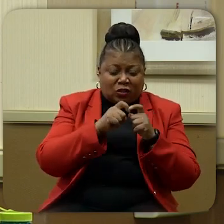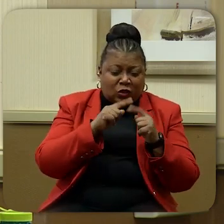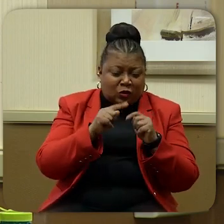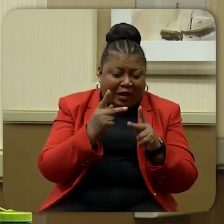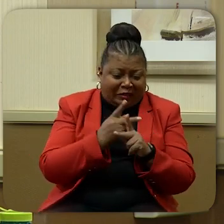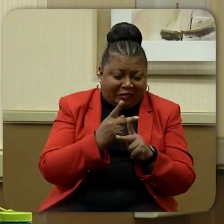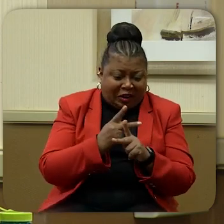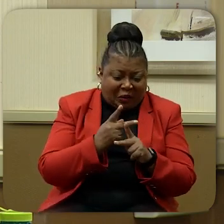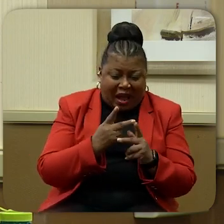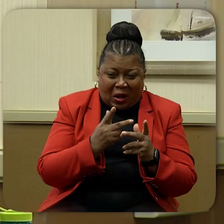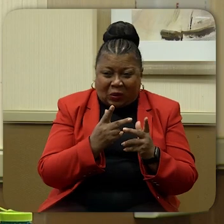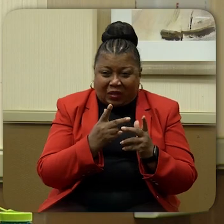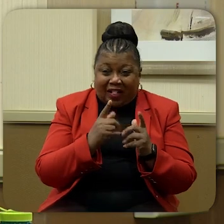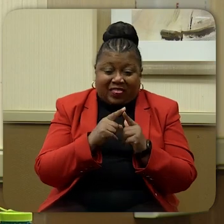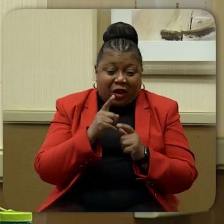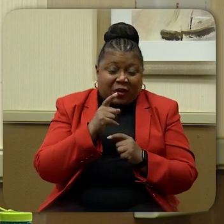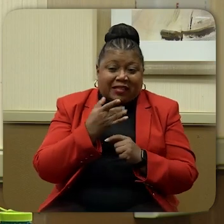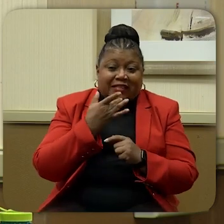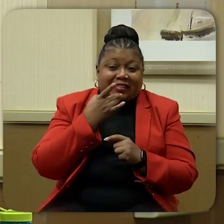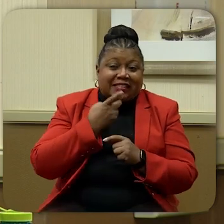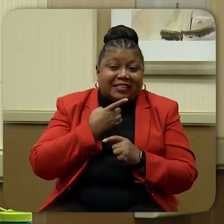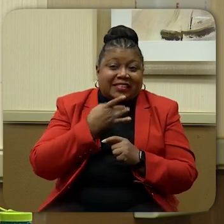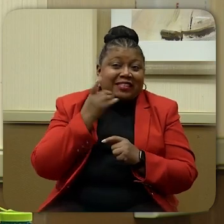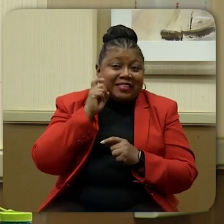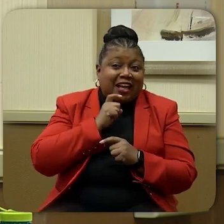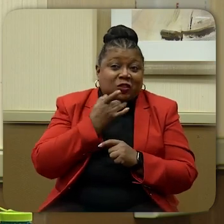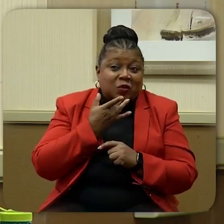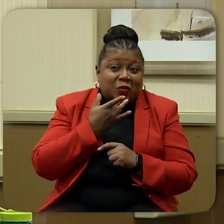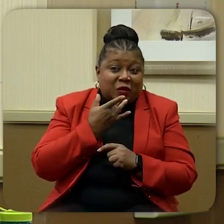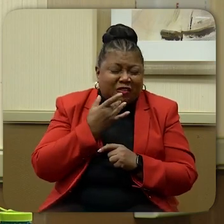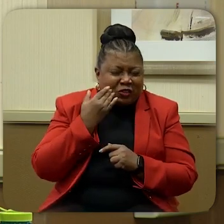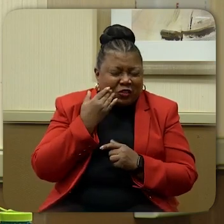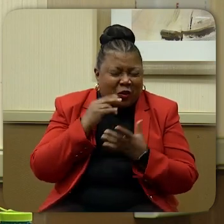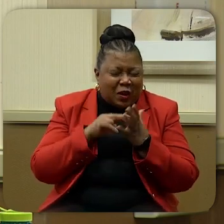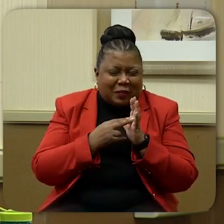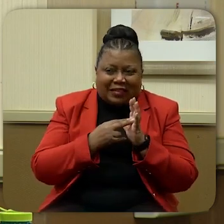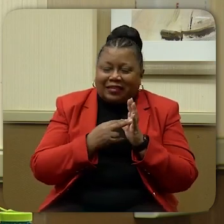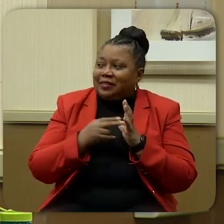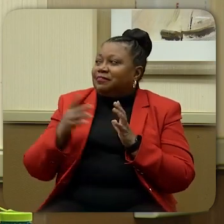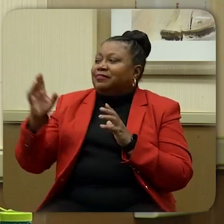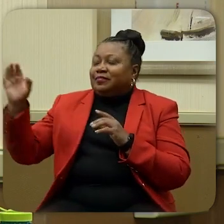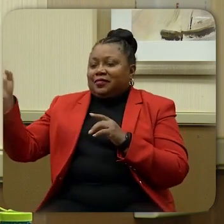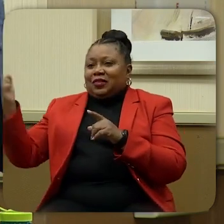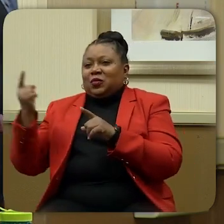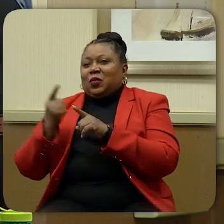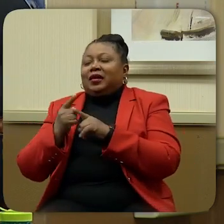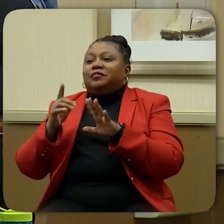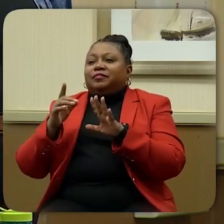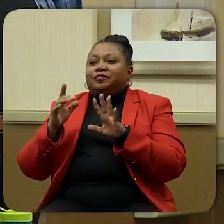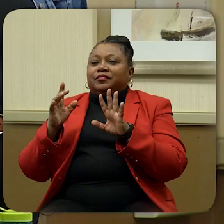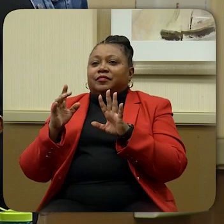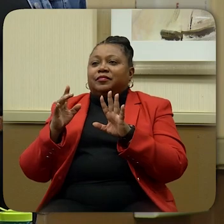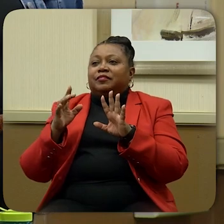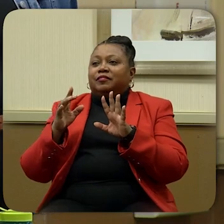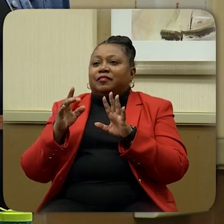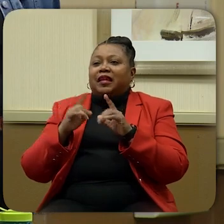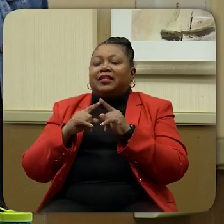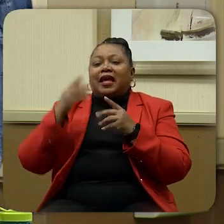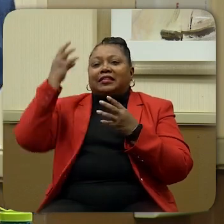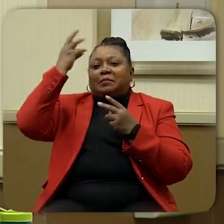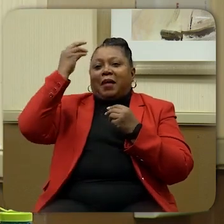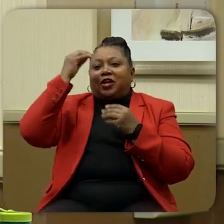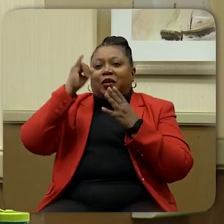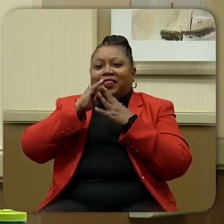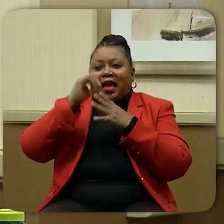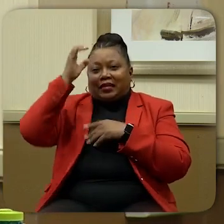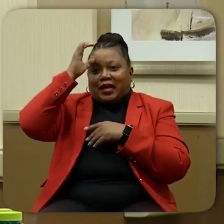to figure out their sexuality or gender, and then, you know what I mean? Like, right. Right. Well, so let's ponder